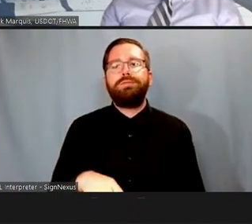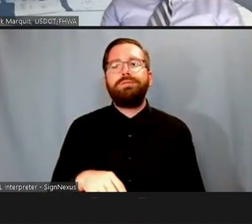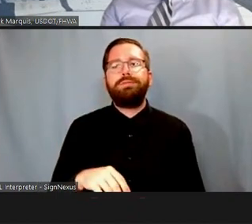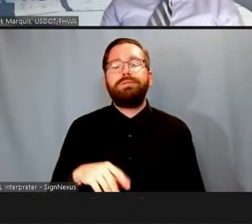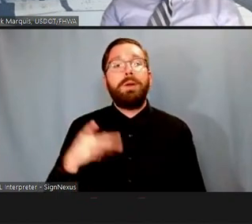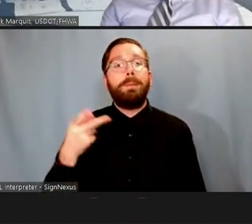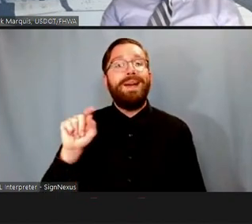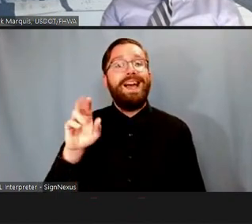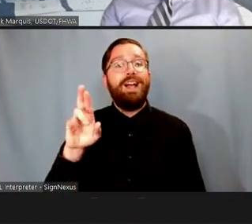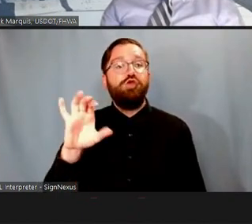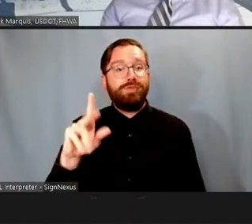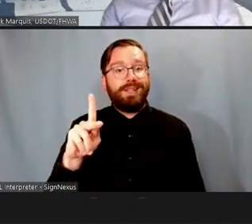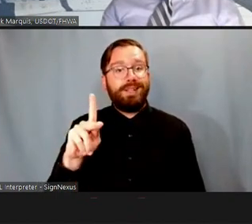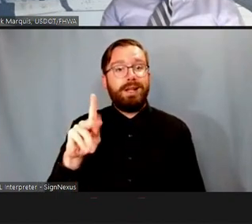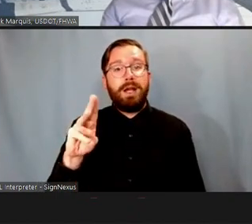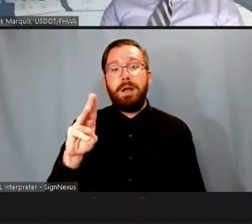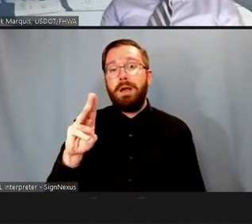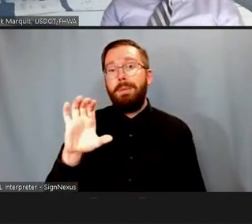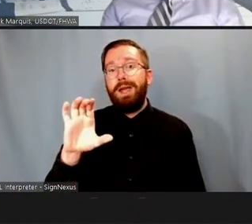patrick mclaughlin